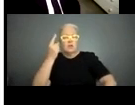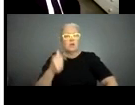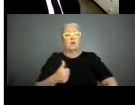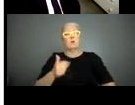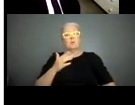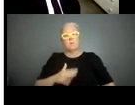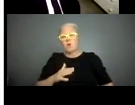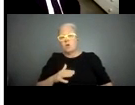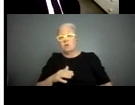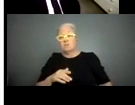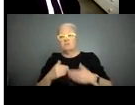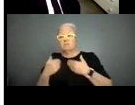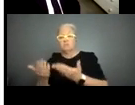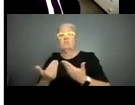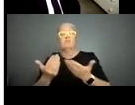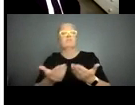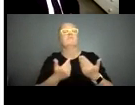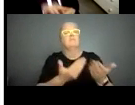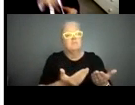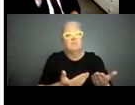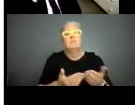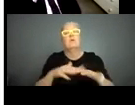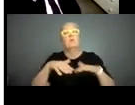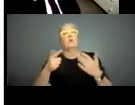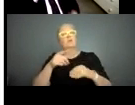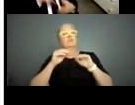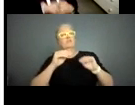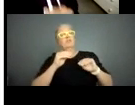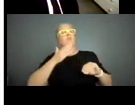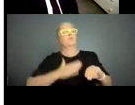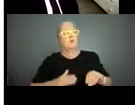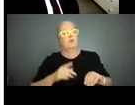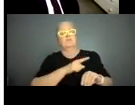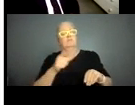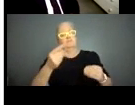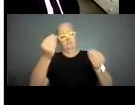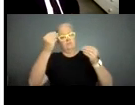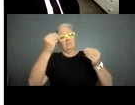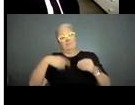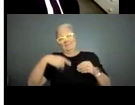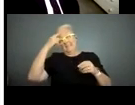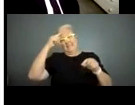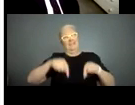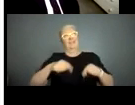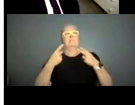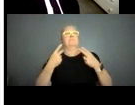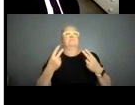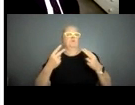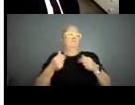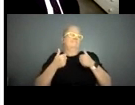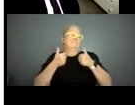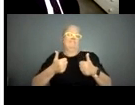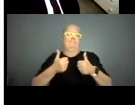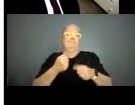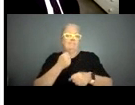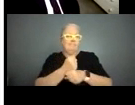into what we're hoping to achieve with the children and also what she wants from the children. I think it's a really supportive place to work, and I think